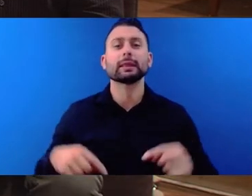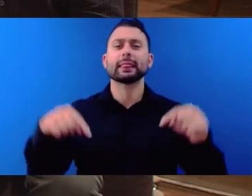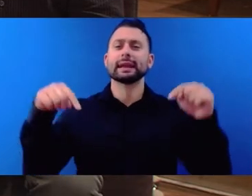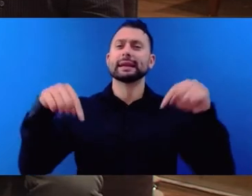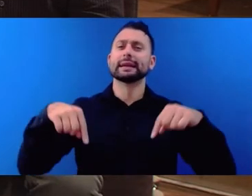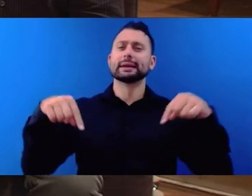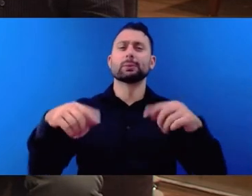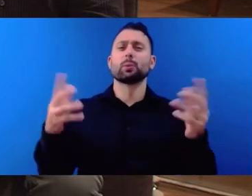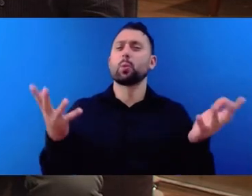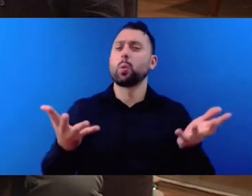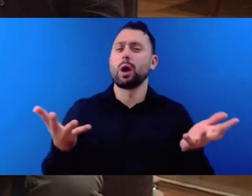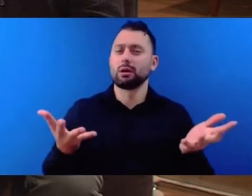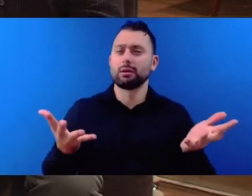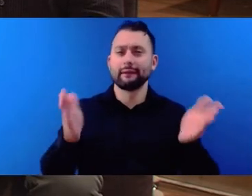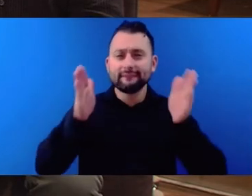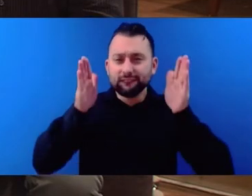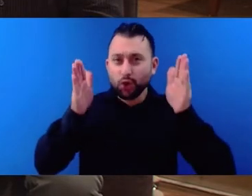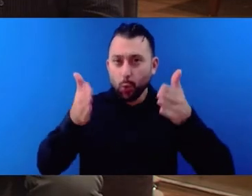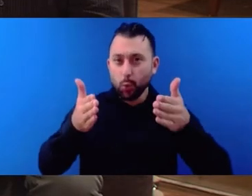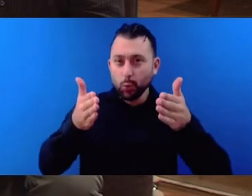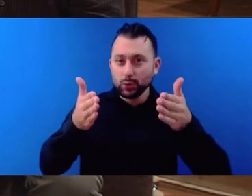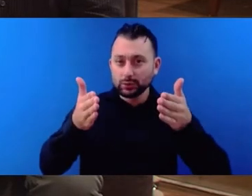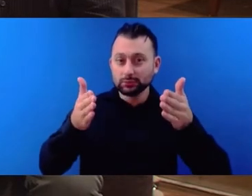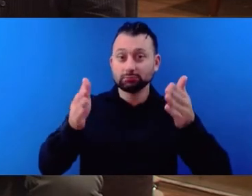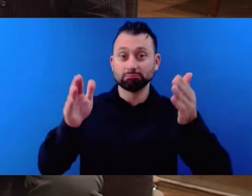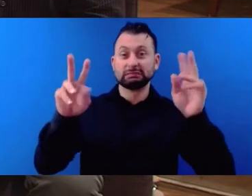our show today. Is